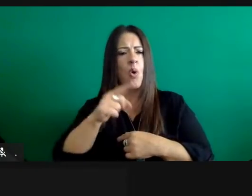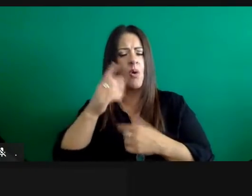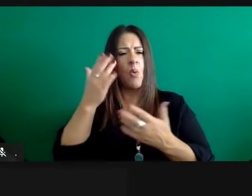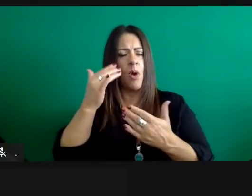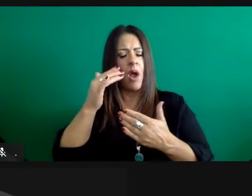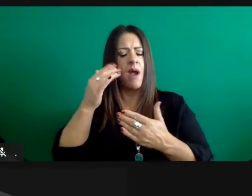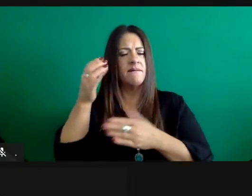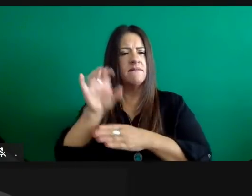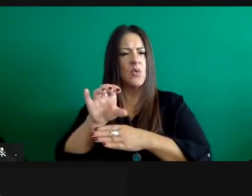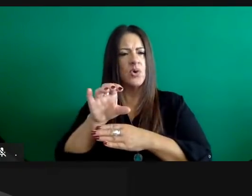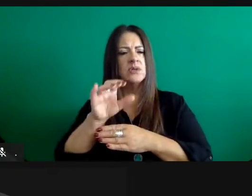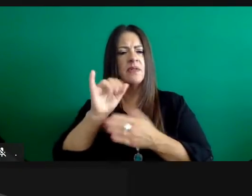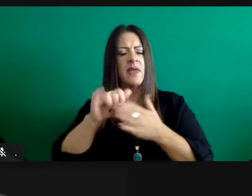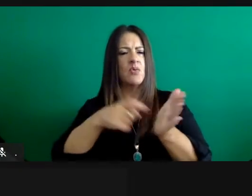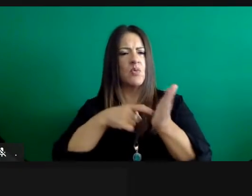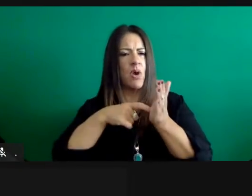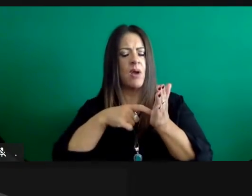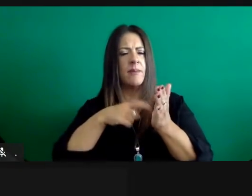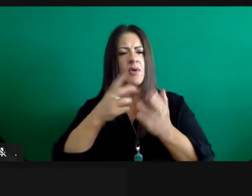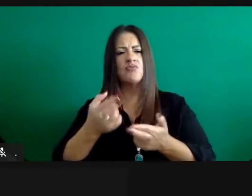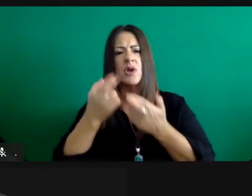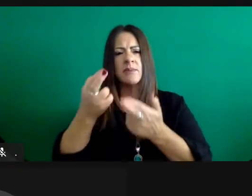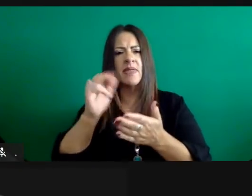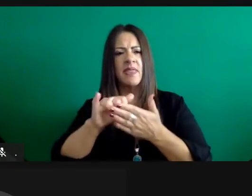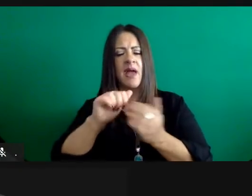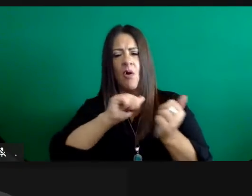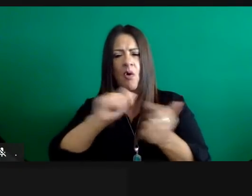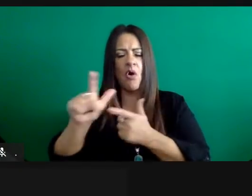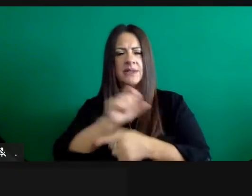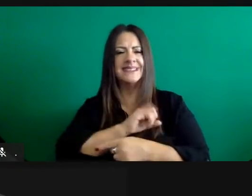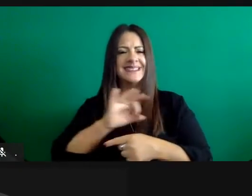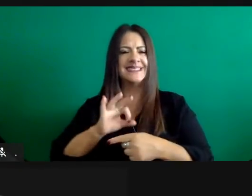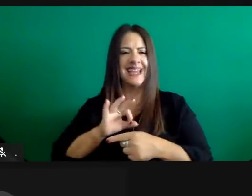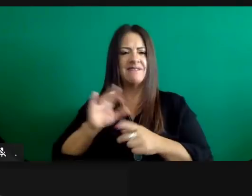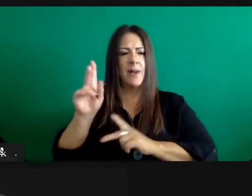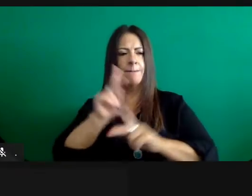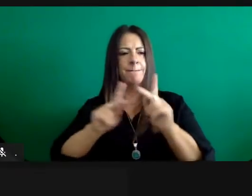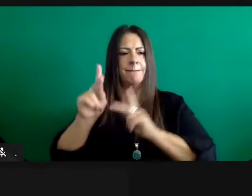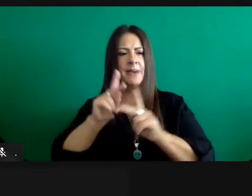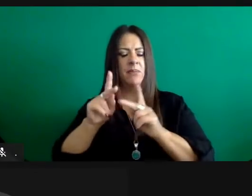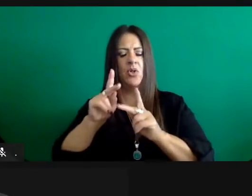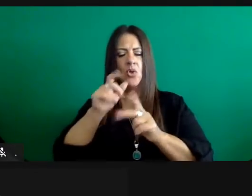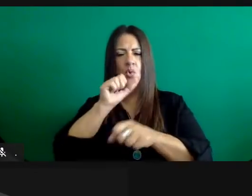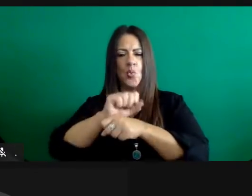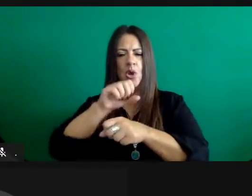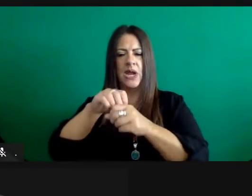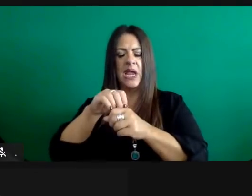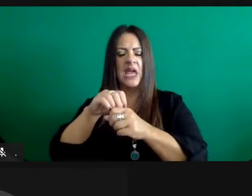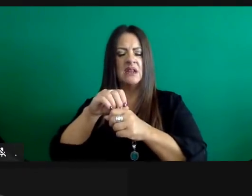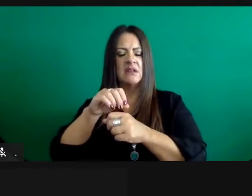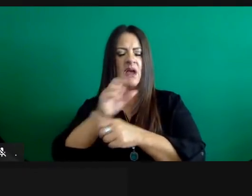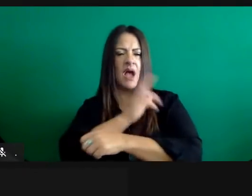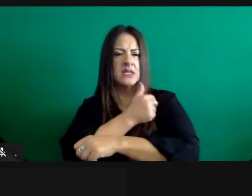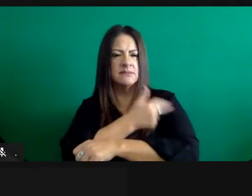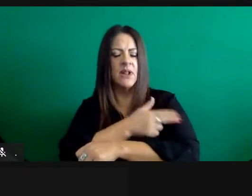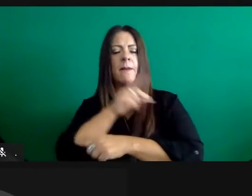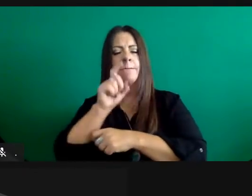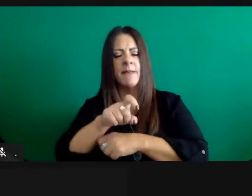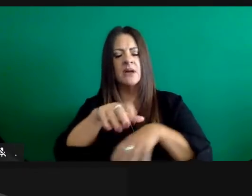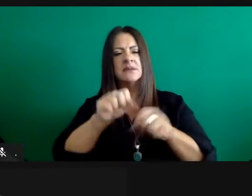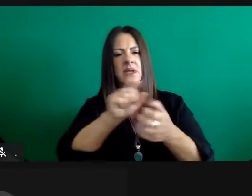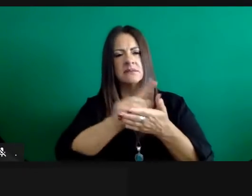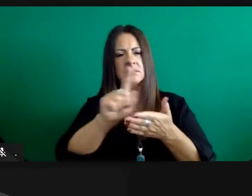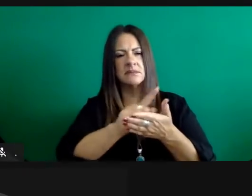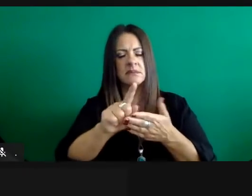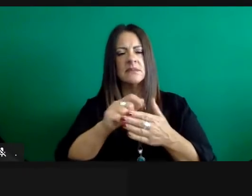imposing either a requirement or recommendation that staff members get tested at general acute care hospitals, and any reaction to concerns from